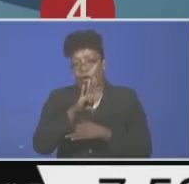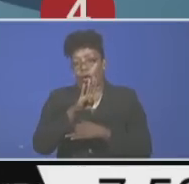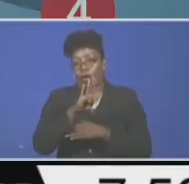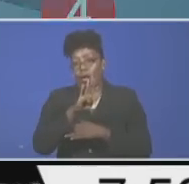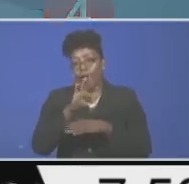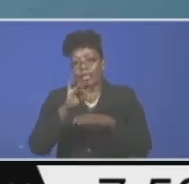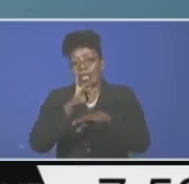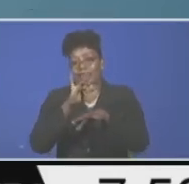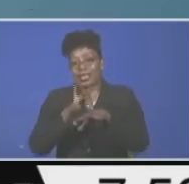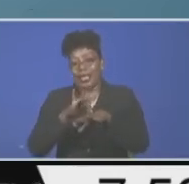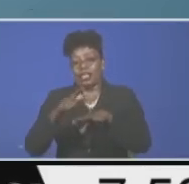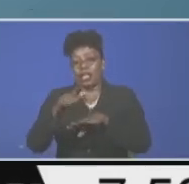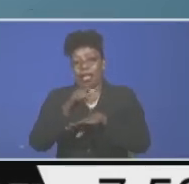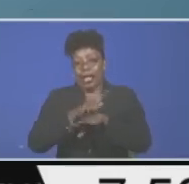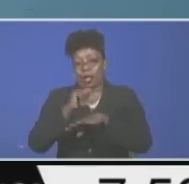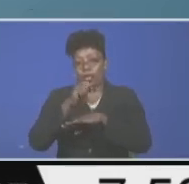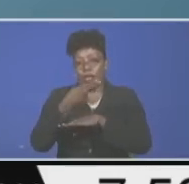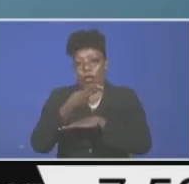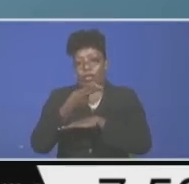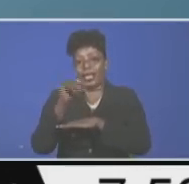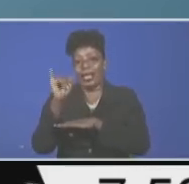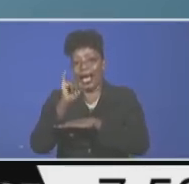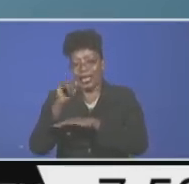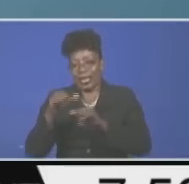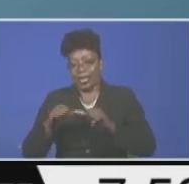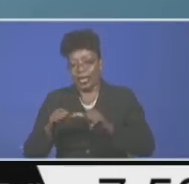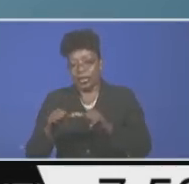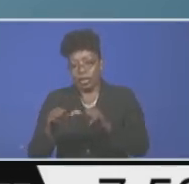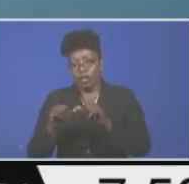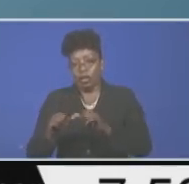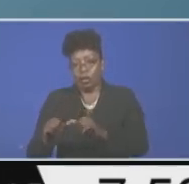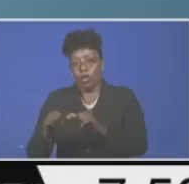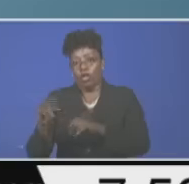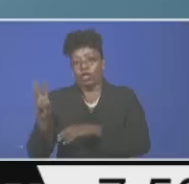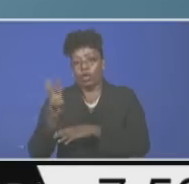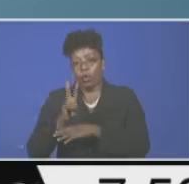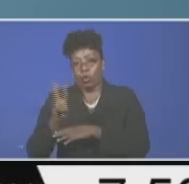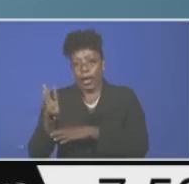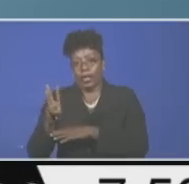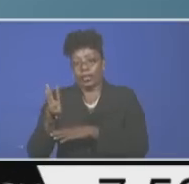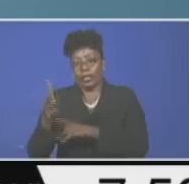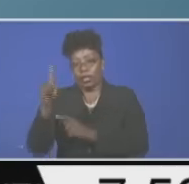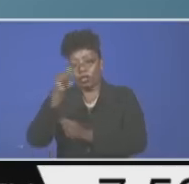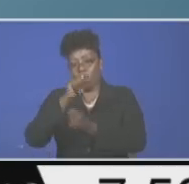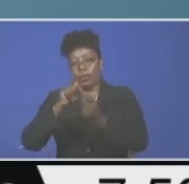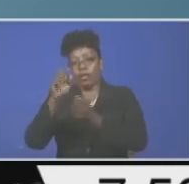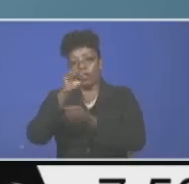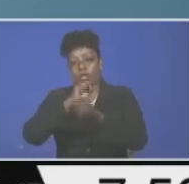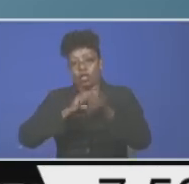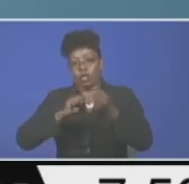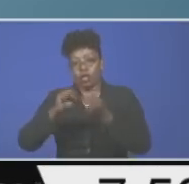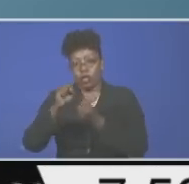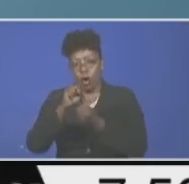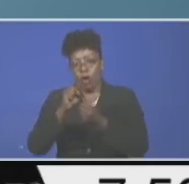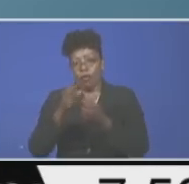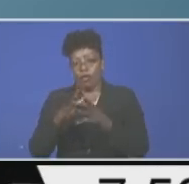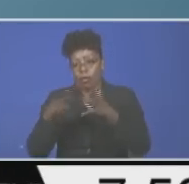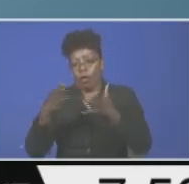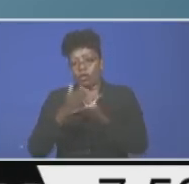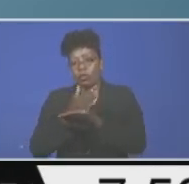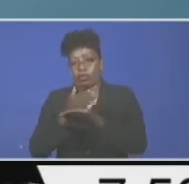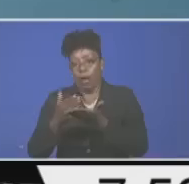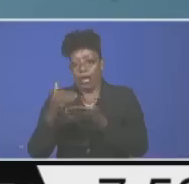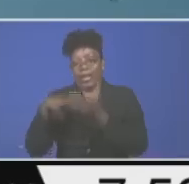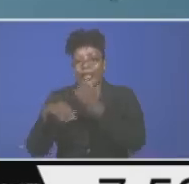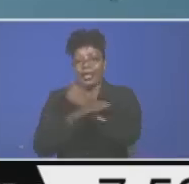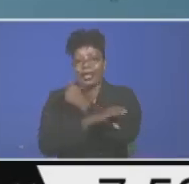makes landfall on Thursday. And then Isaac continuing to move quite west, remaining as a tropical storm for most of its journey into the